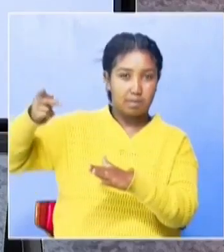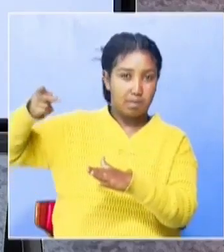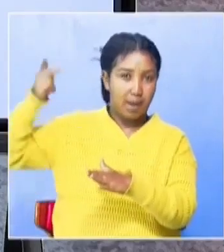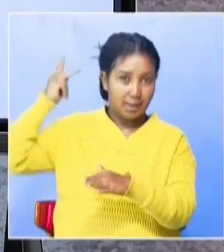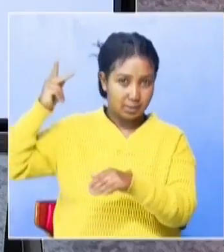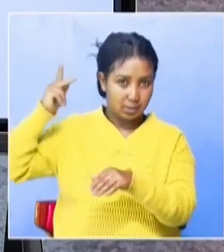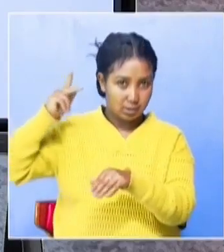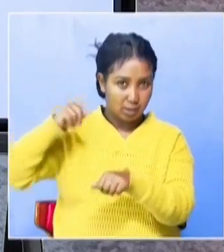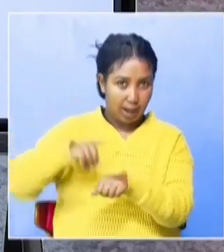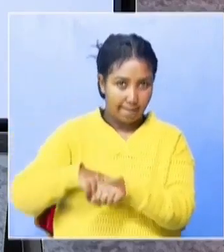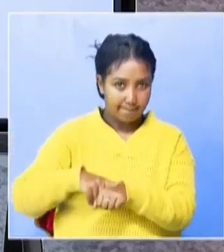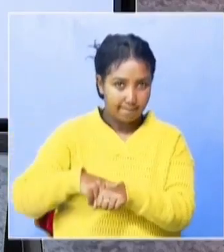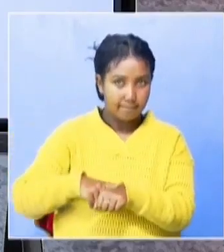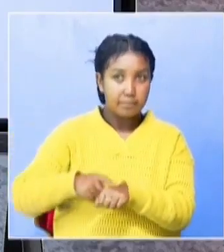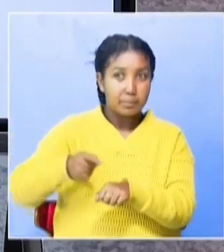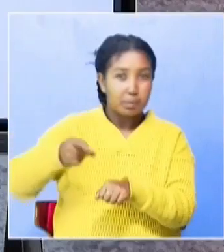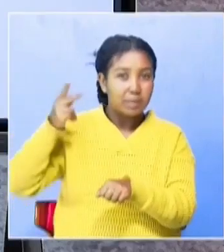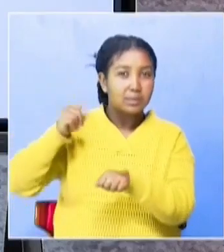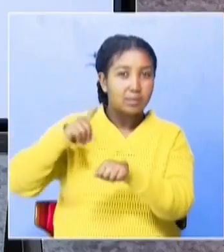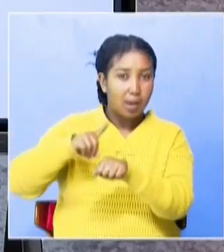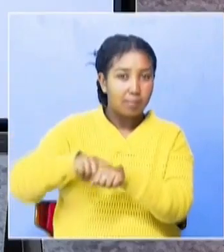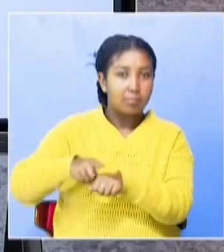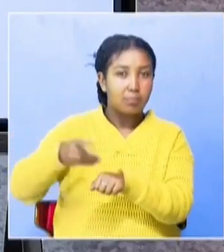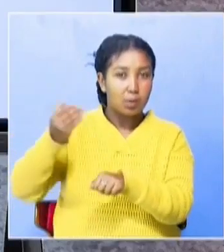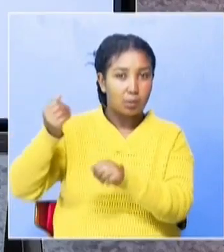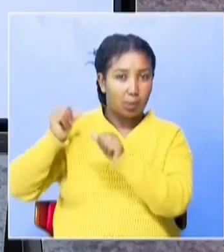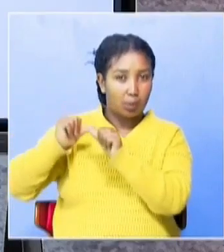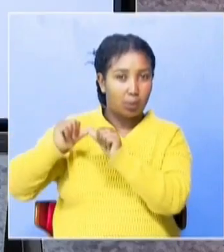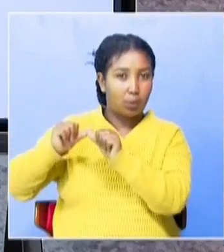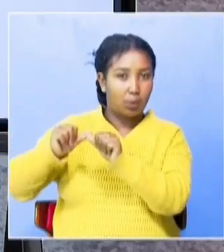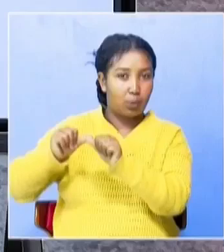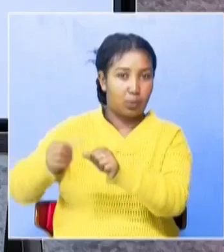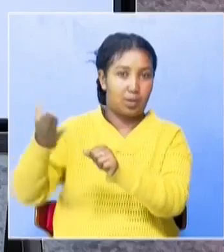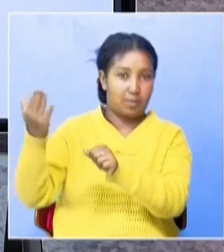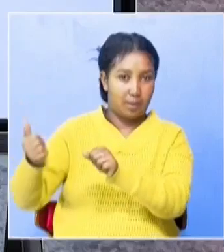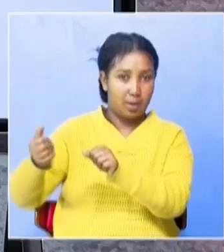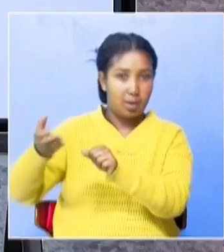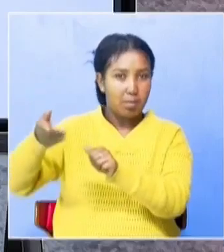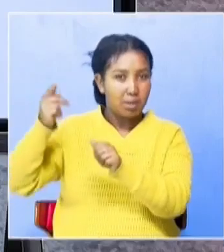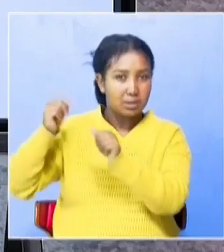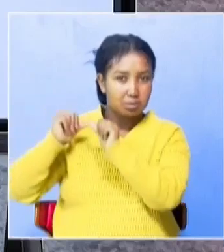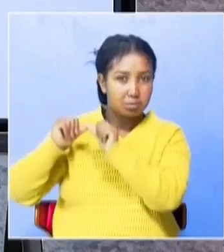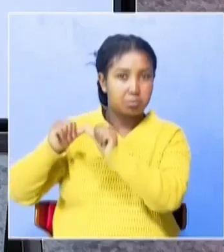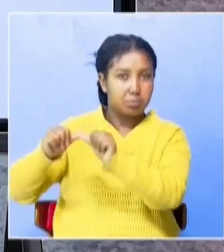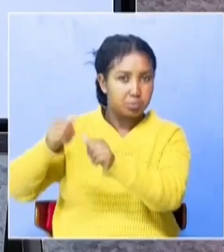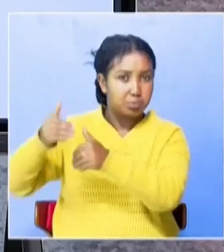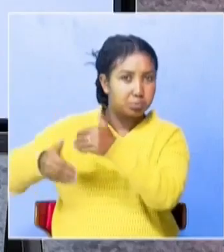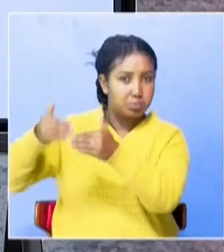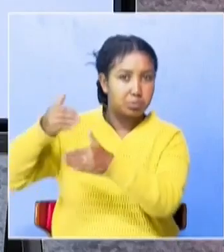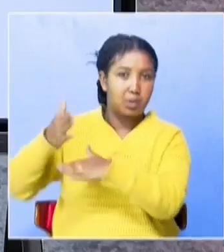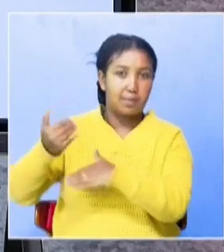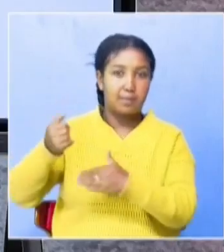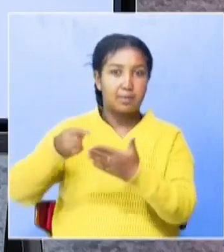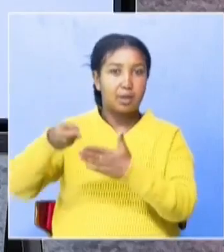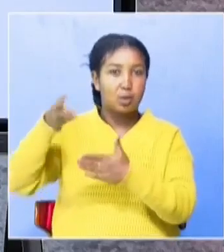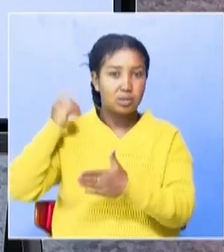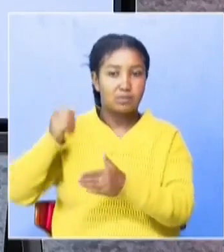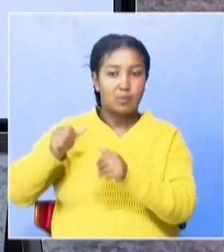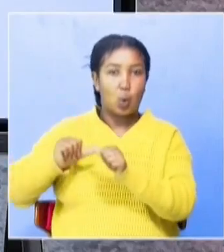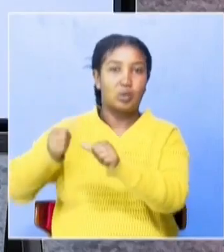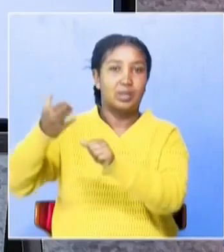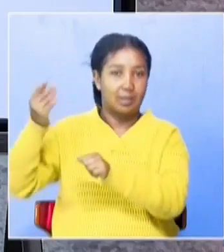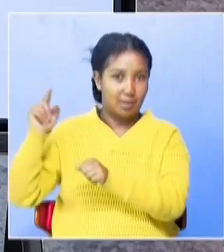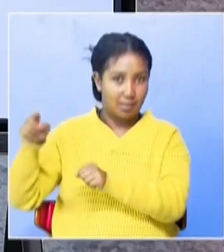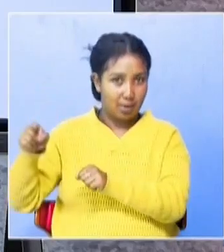time in the past. At that time, there was what? Ongoing or progress. There was continuity